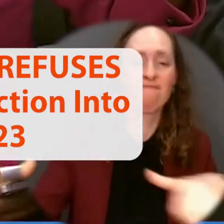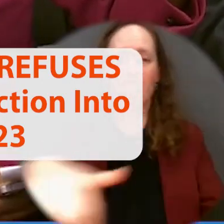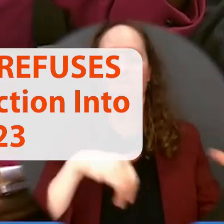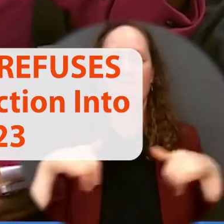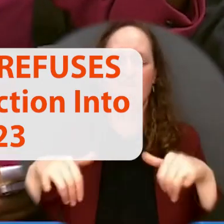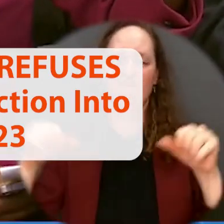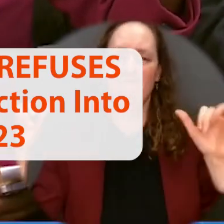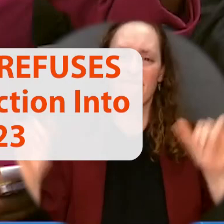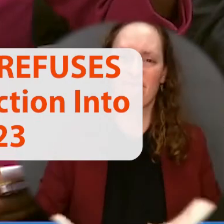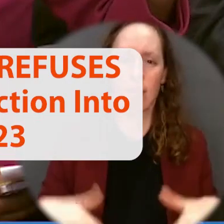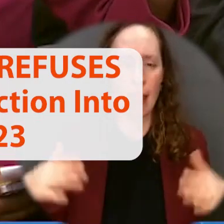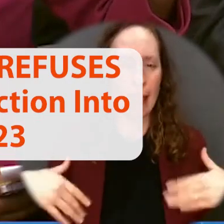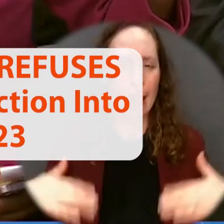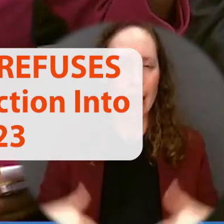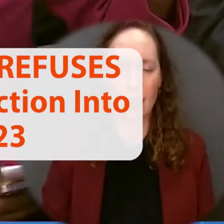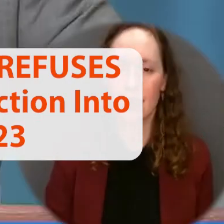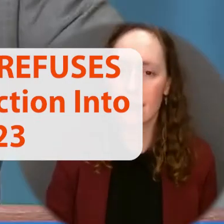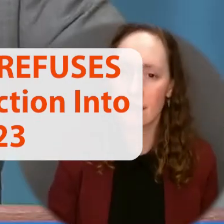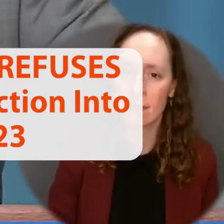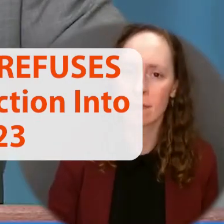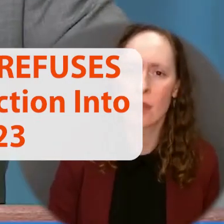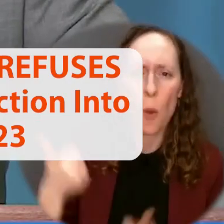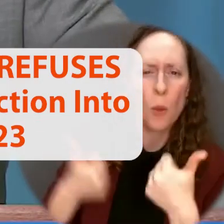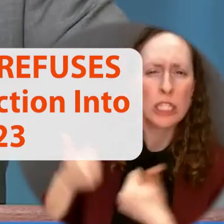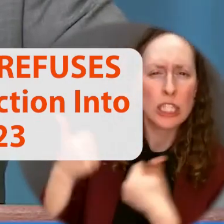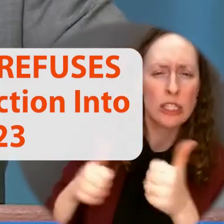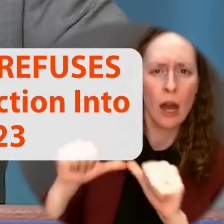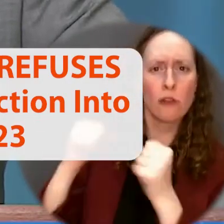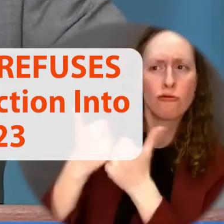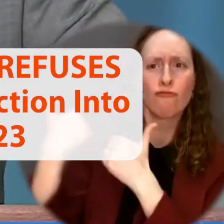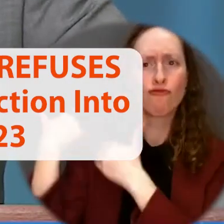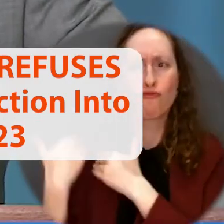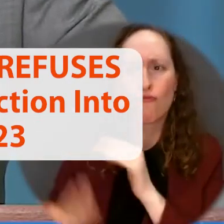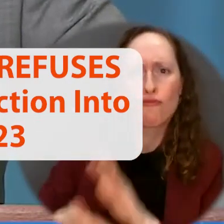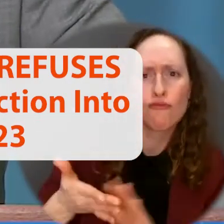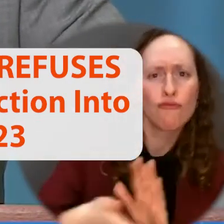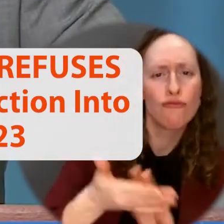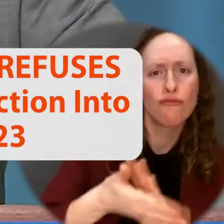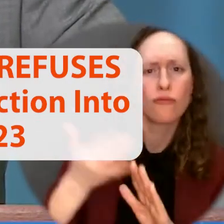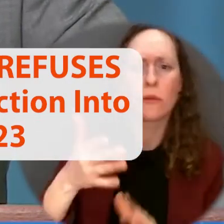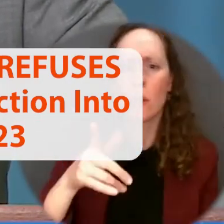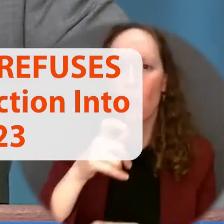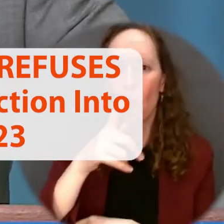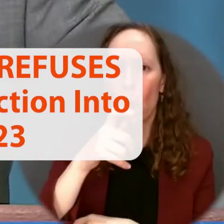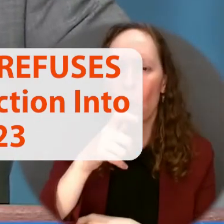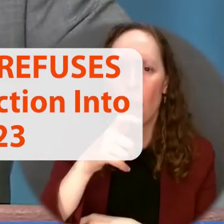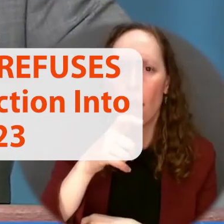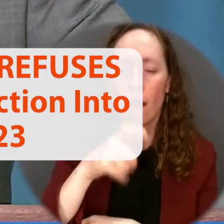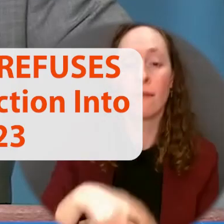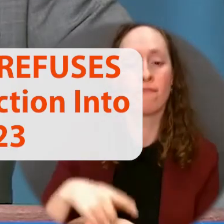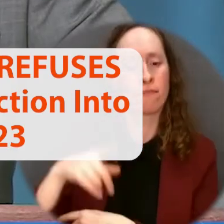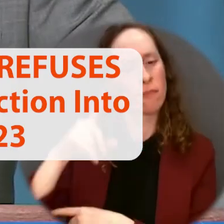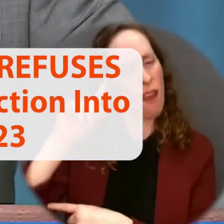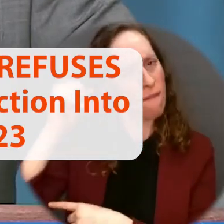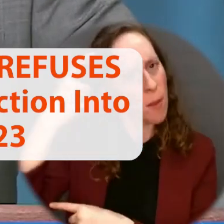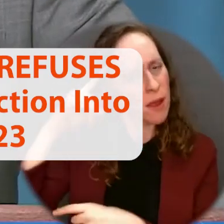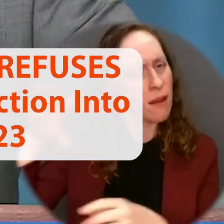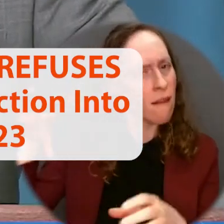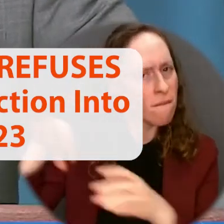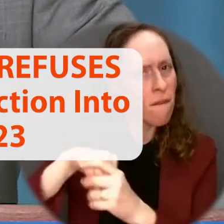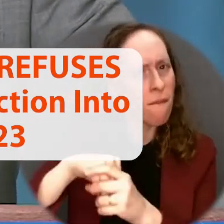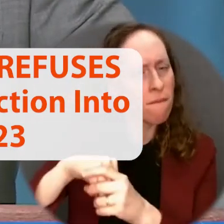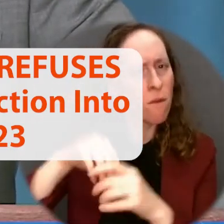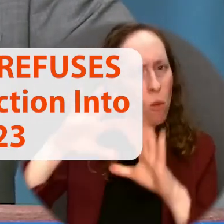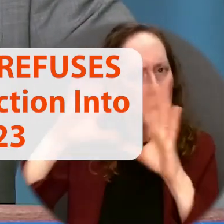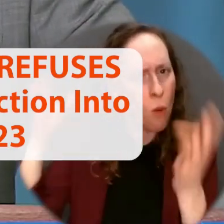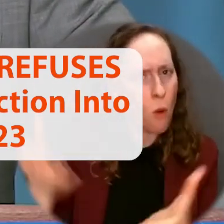is taking the lead on this? This is a whole-of-government effort, and clearly here at the National Security Council, I mean, we're running the interagency process on this,